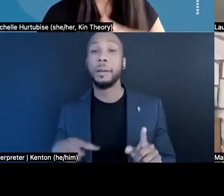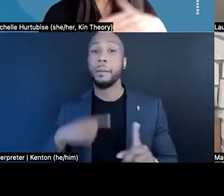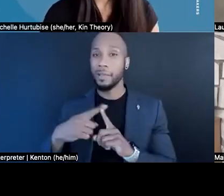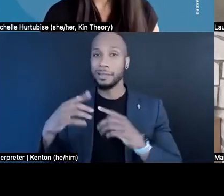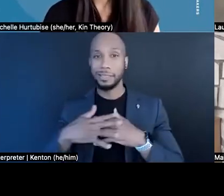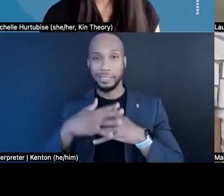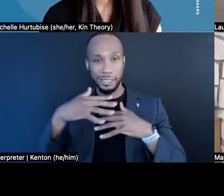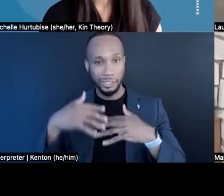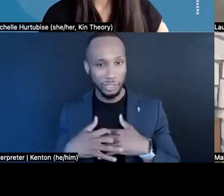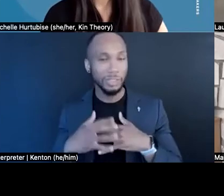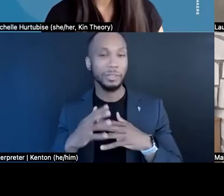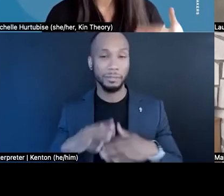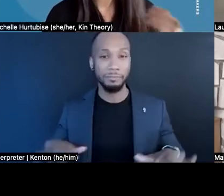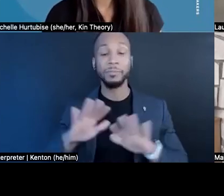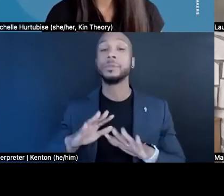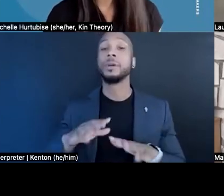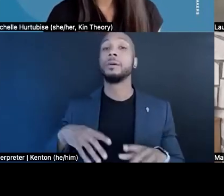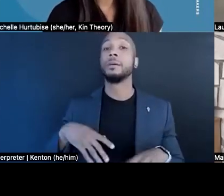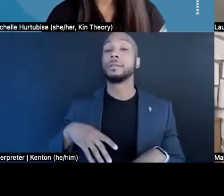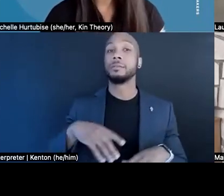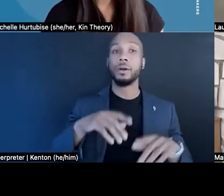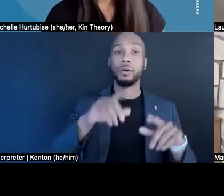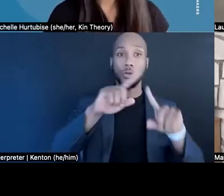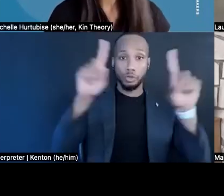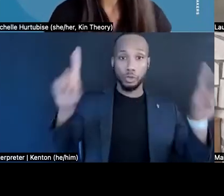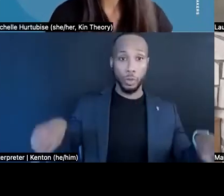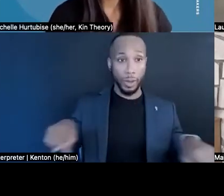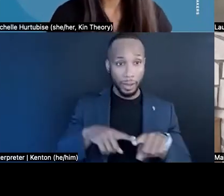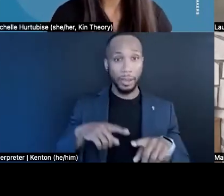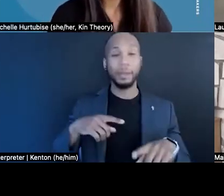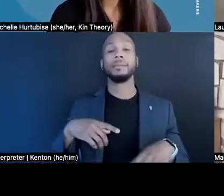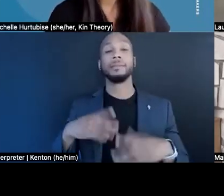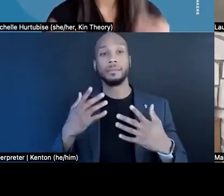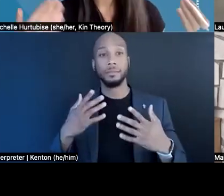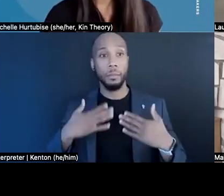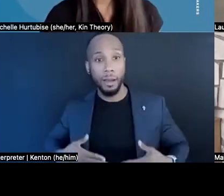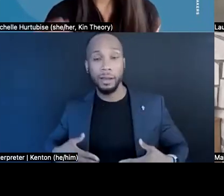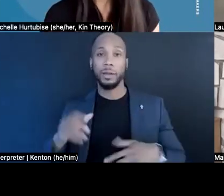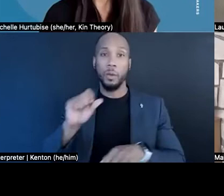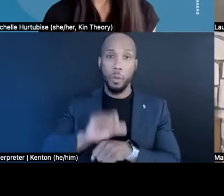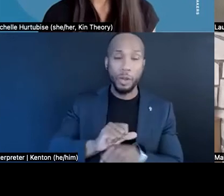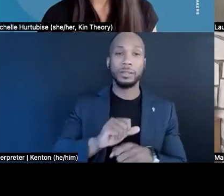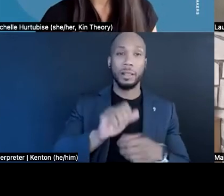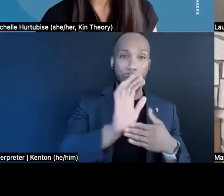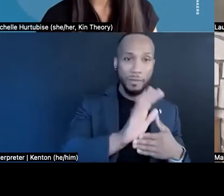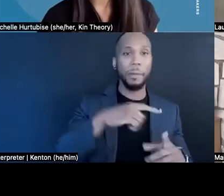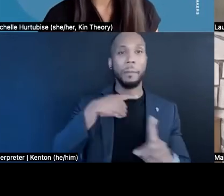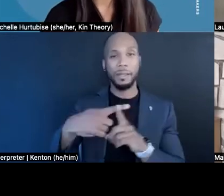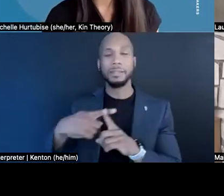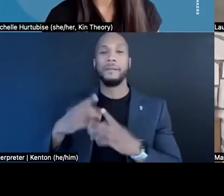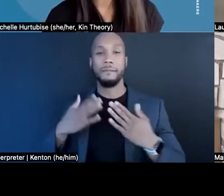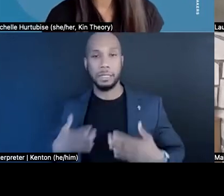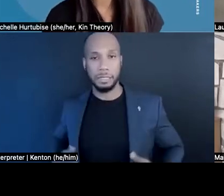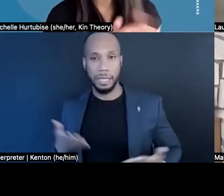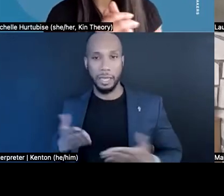So you're not only doing it on screen with bodies of work that I hope everyone goes and watches and screens, but also physically by being in community and